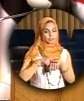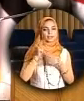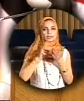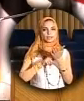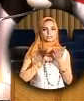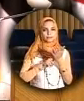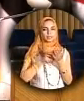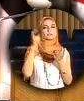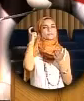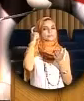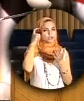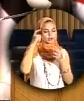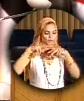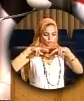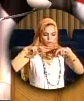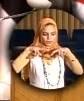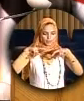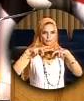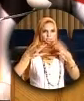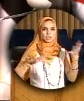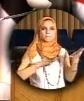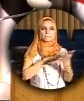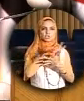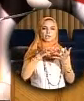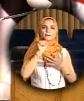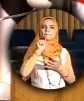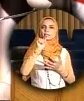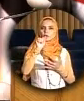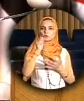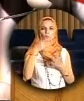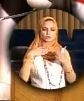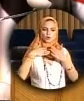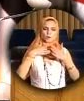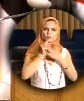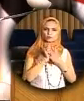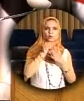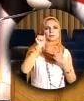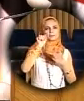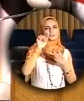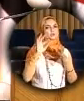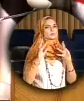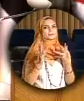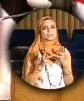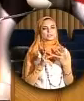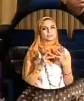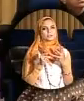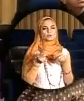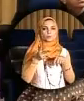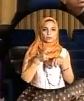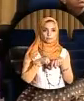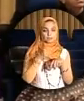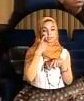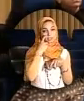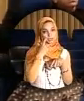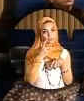stress today the importance for all of us to develop more inclusive strategies to address this very